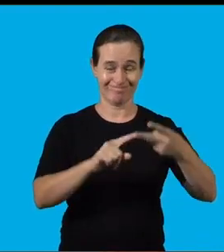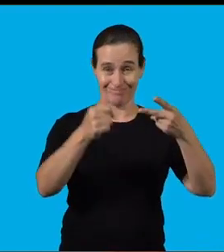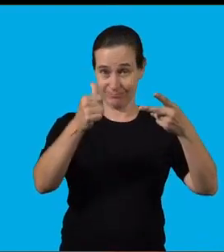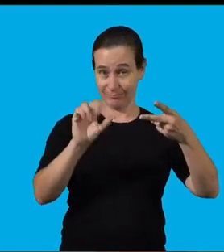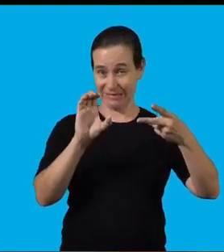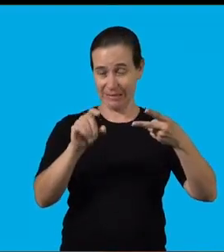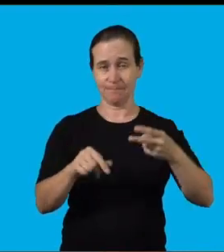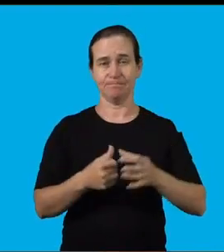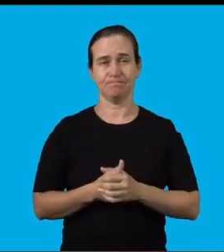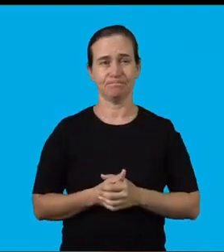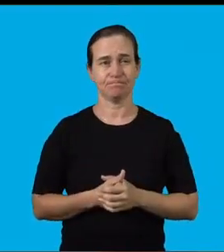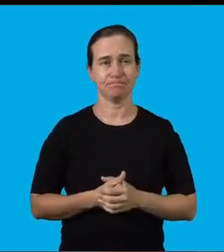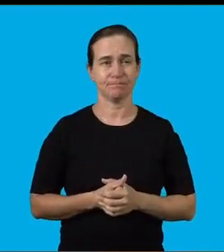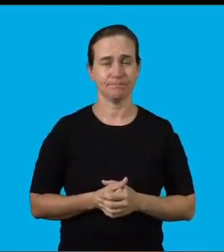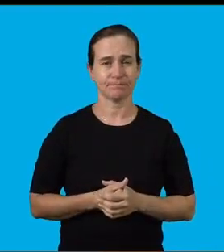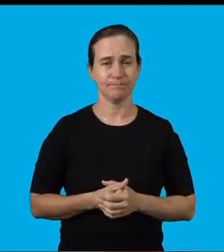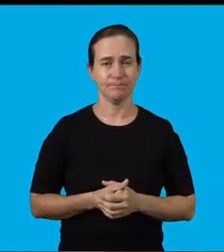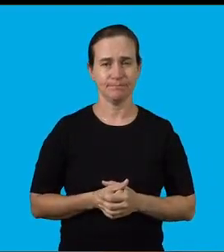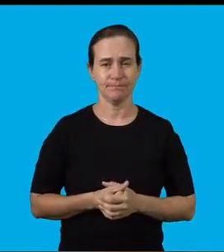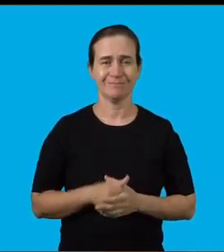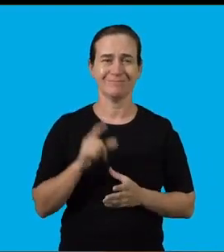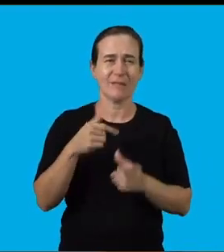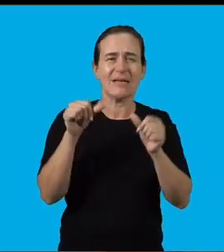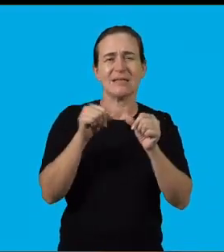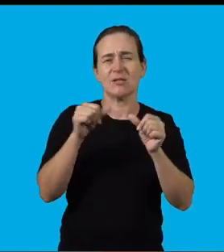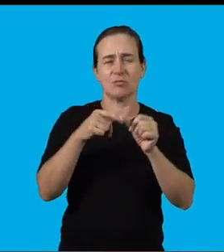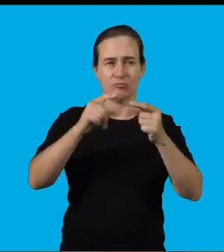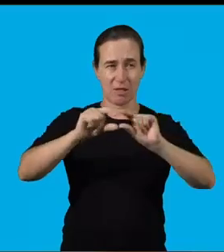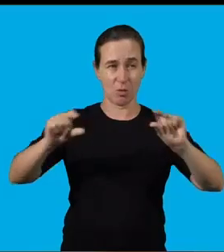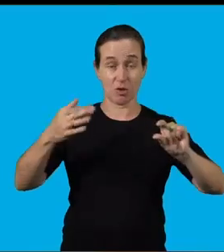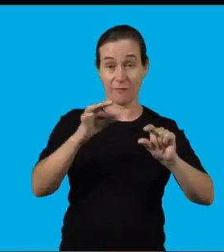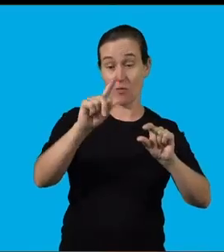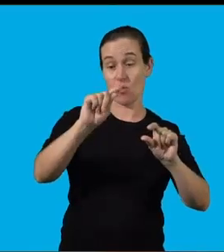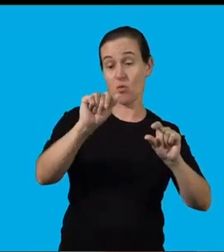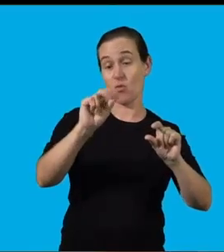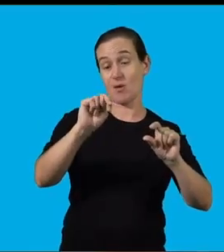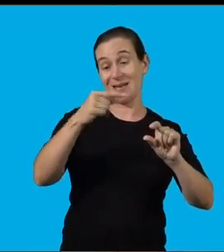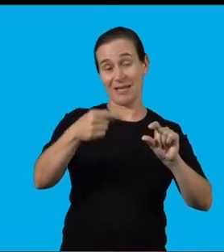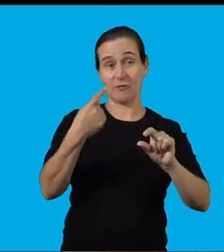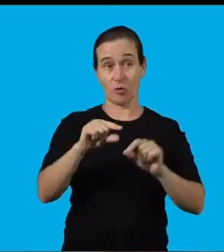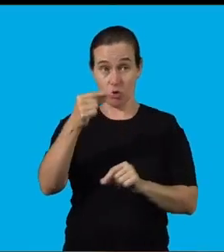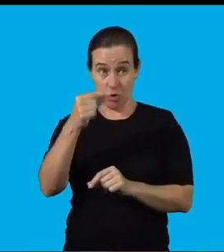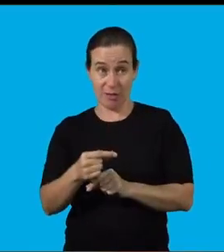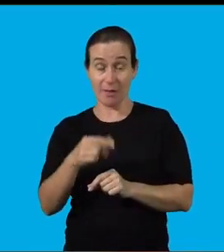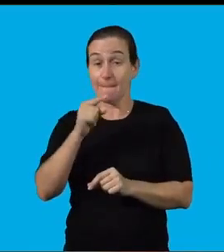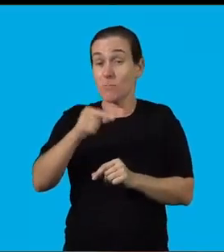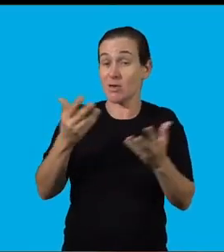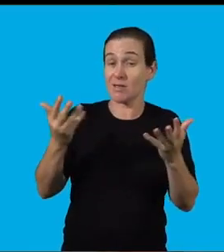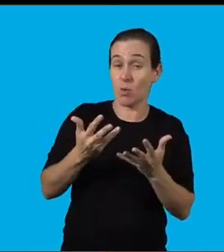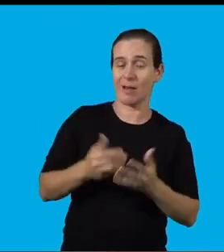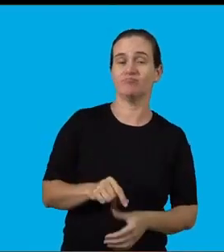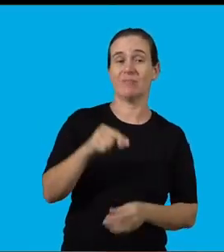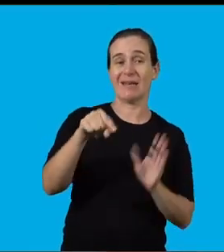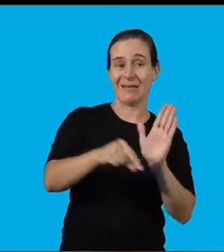Okay. All right, guys. Now for the next one, we are asked to determine the equation of the tangent to G at the point P